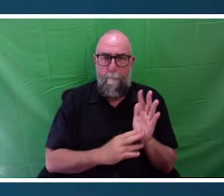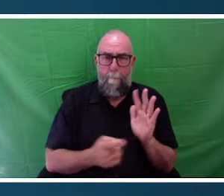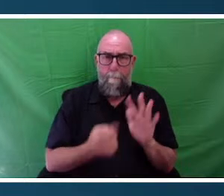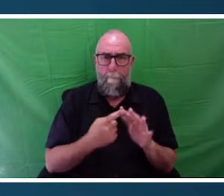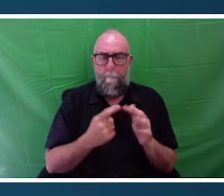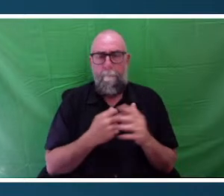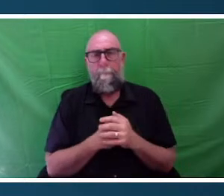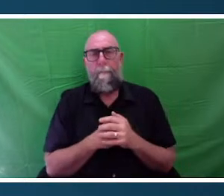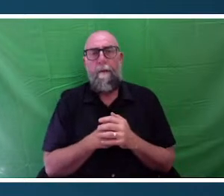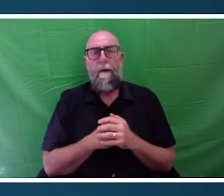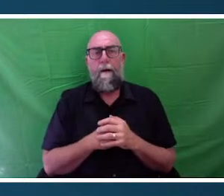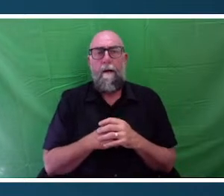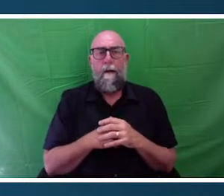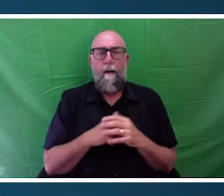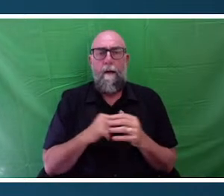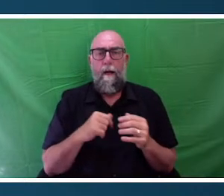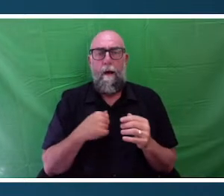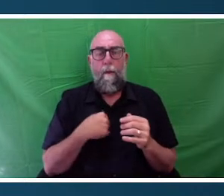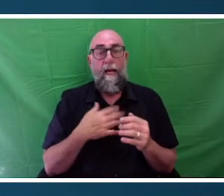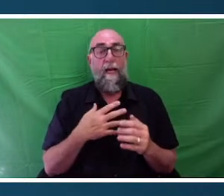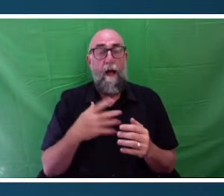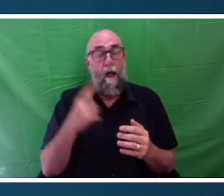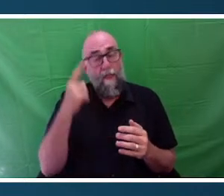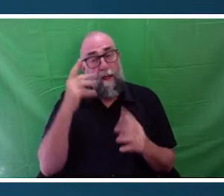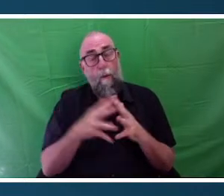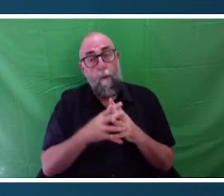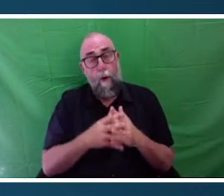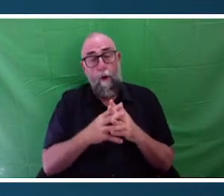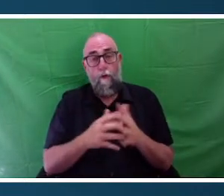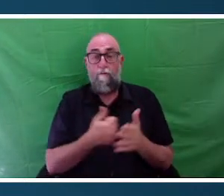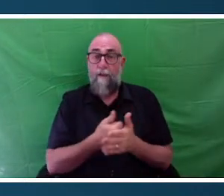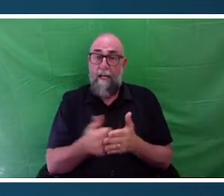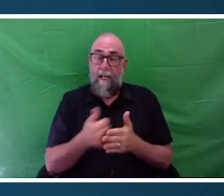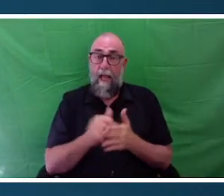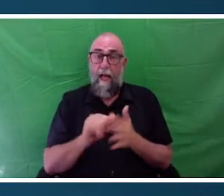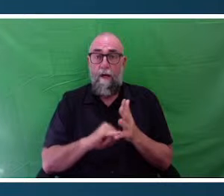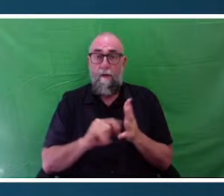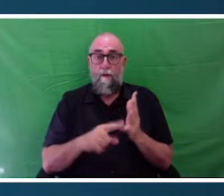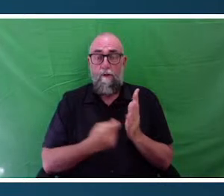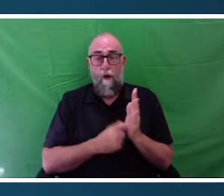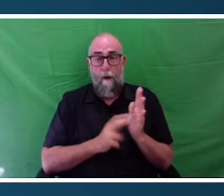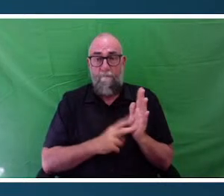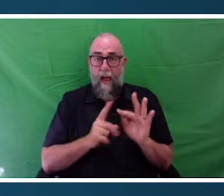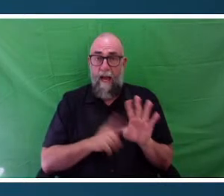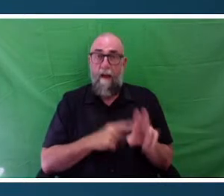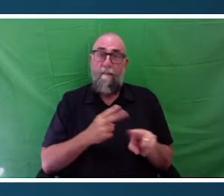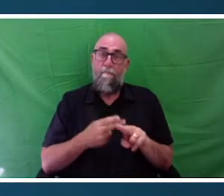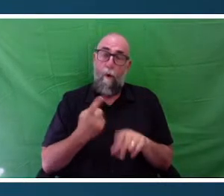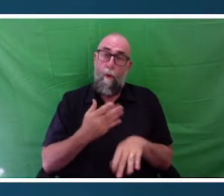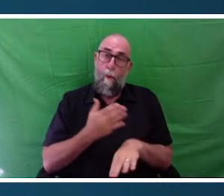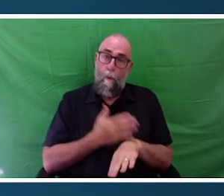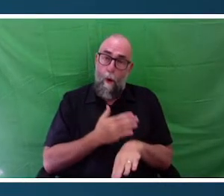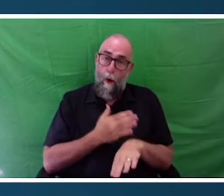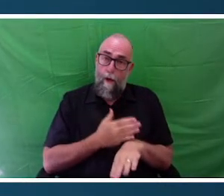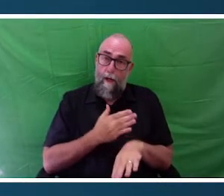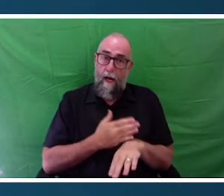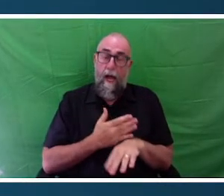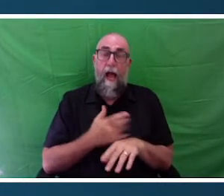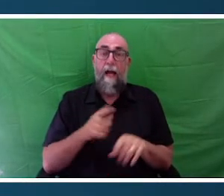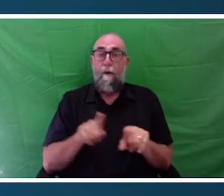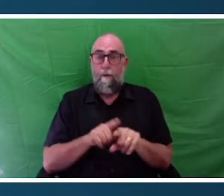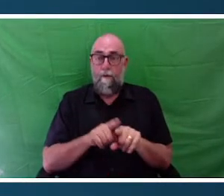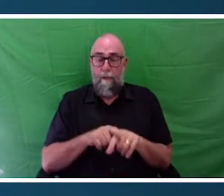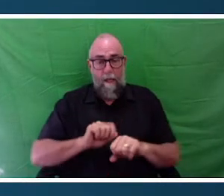recommend conducting regular surveys of workers, their families, and the employers as well, as we have been doing and we will try to do it